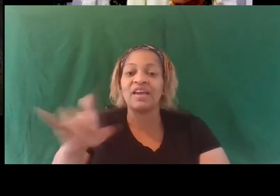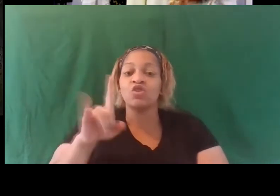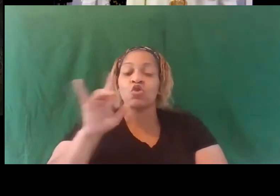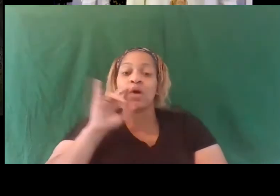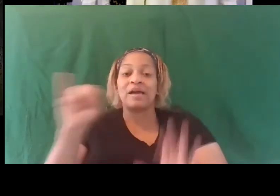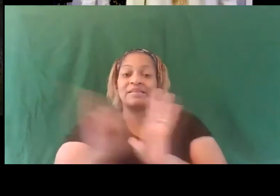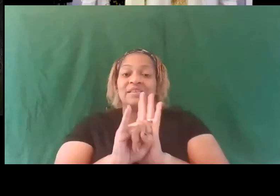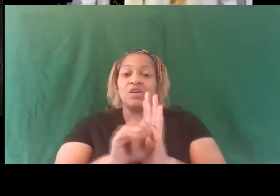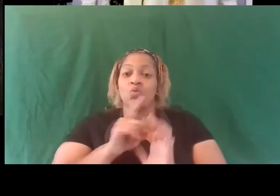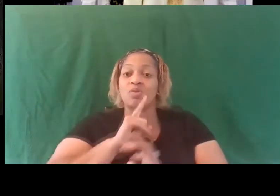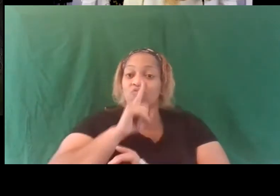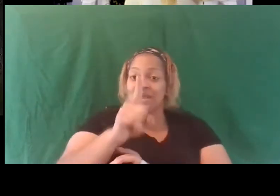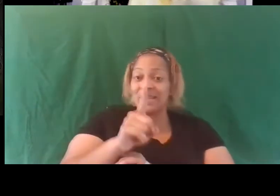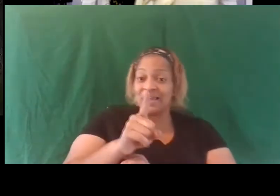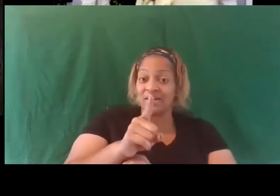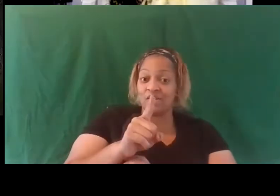life.